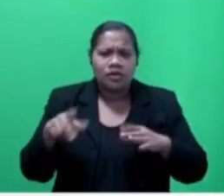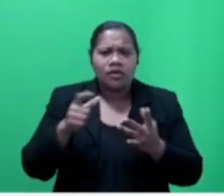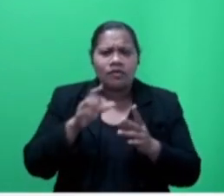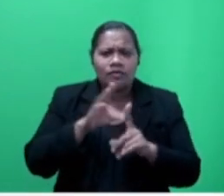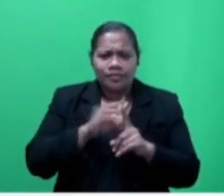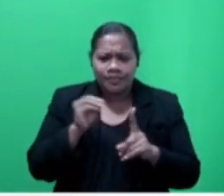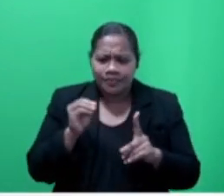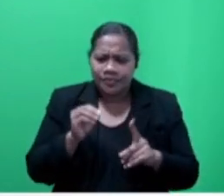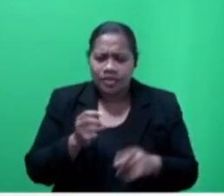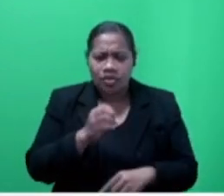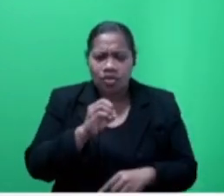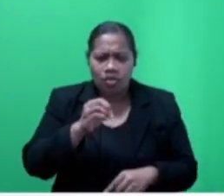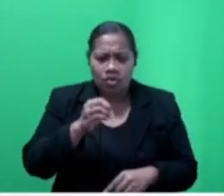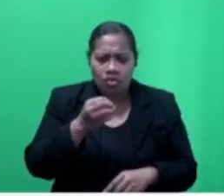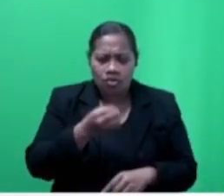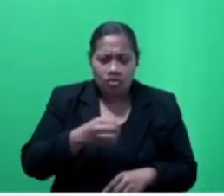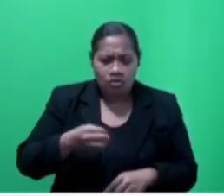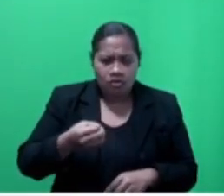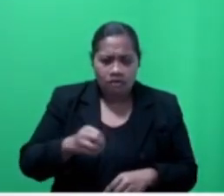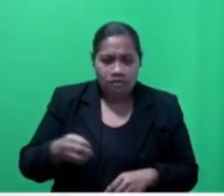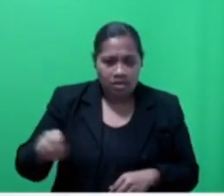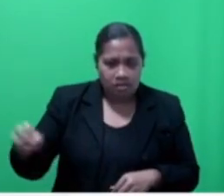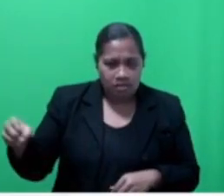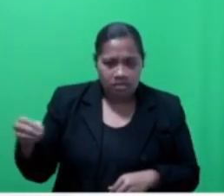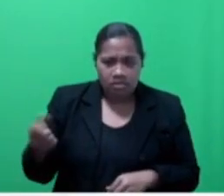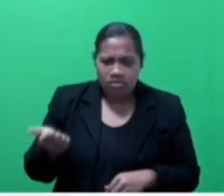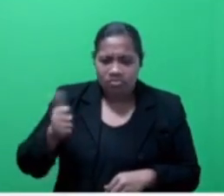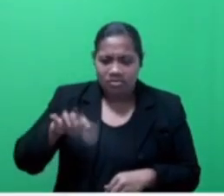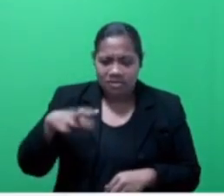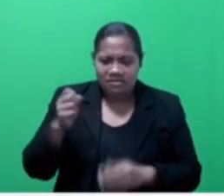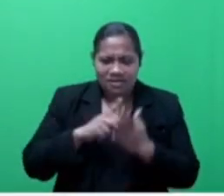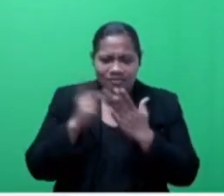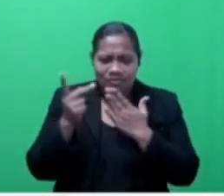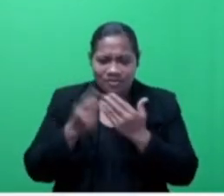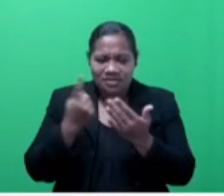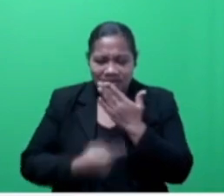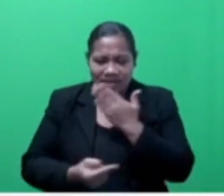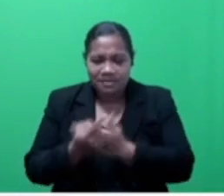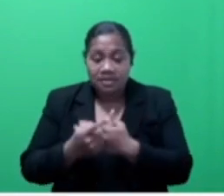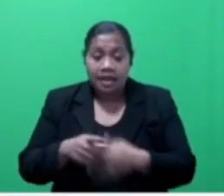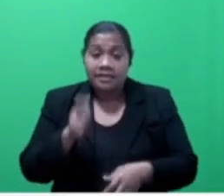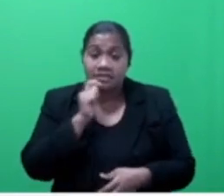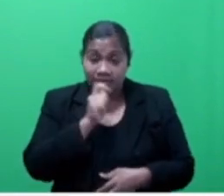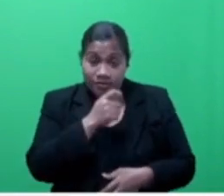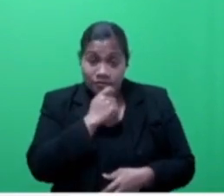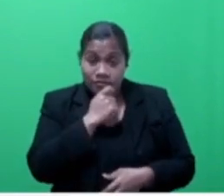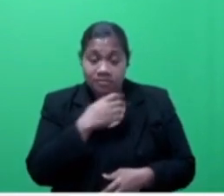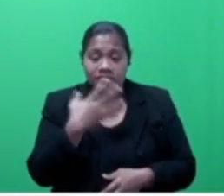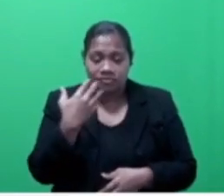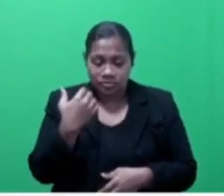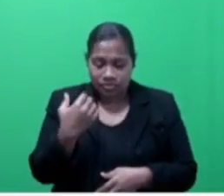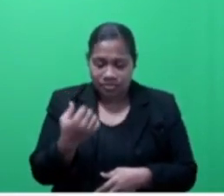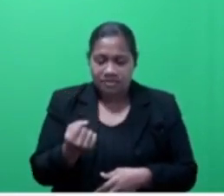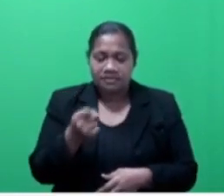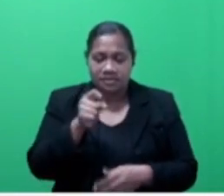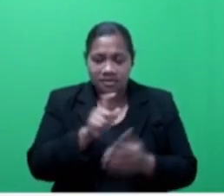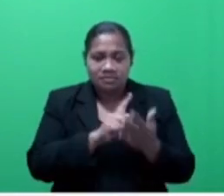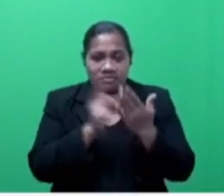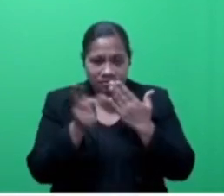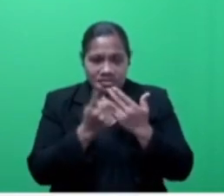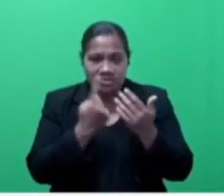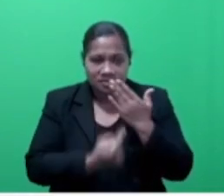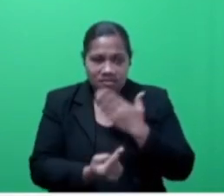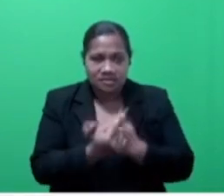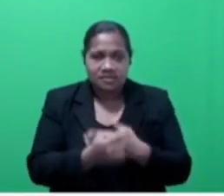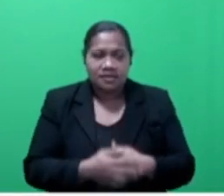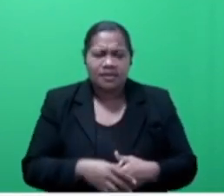got the agro-photovoltaic project that's going ahead that will supply to the grid. In Tavuni also, we've got the agro-photovoltaic project. There's